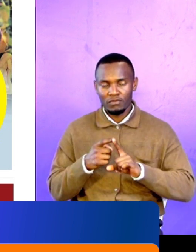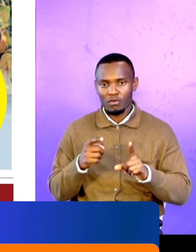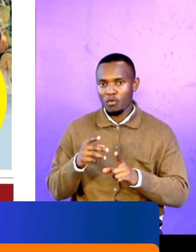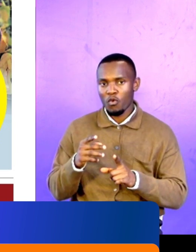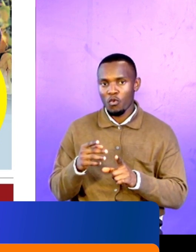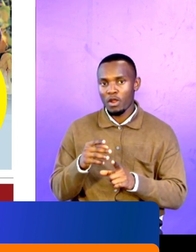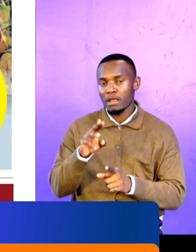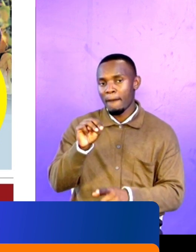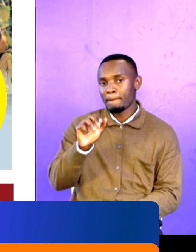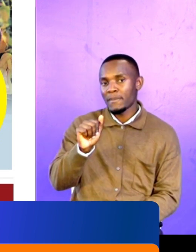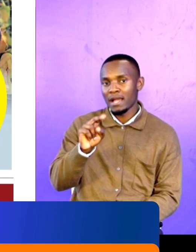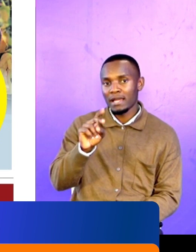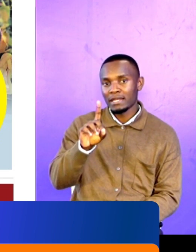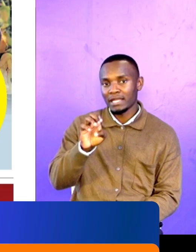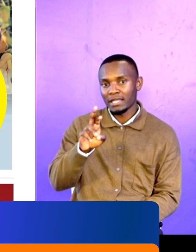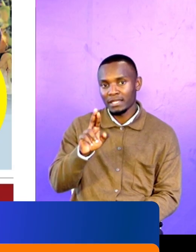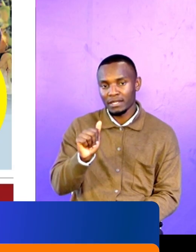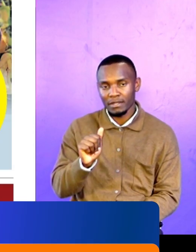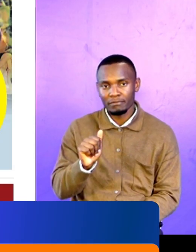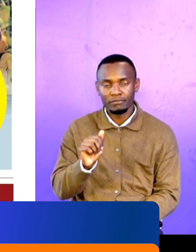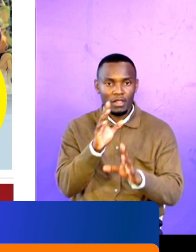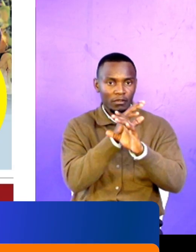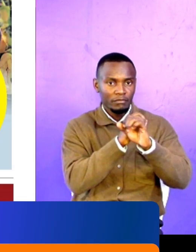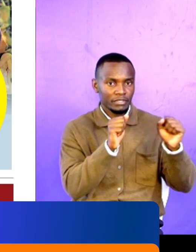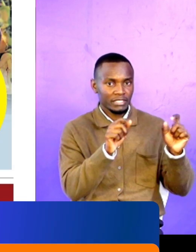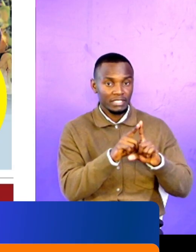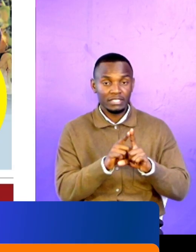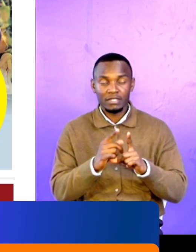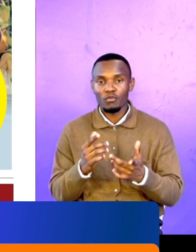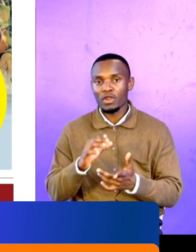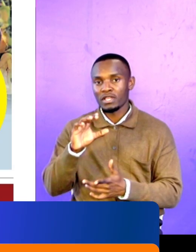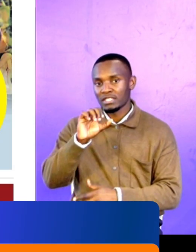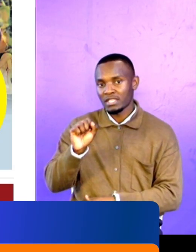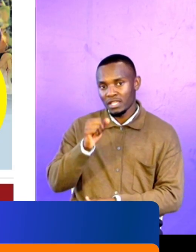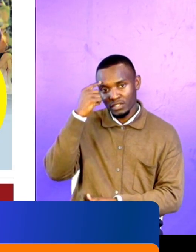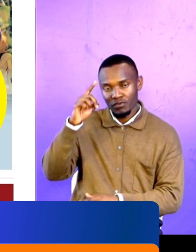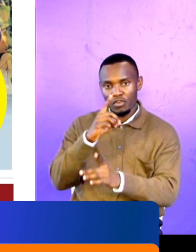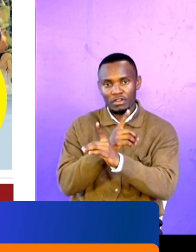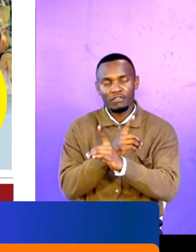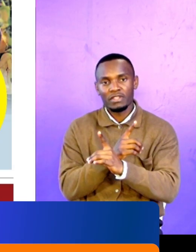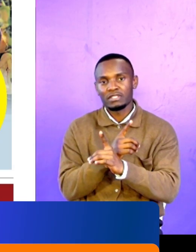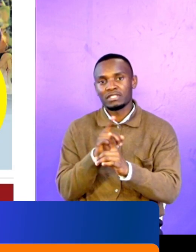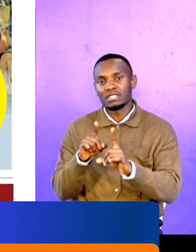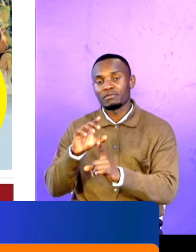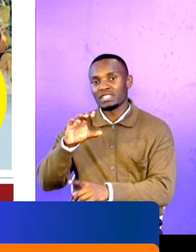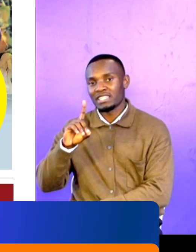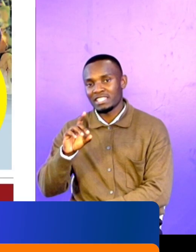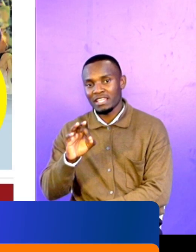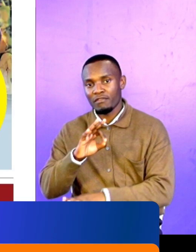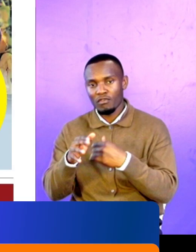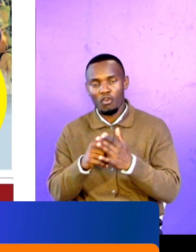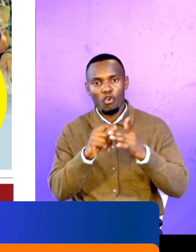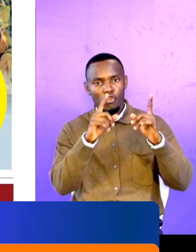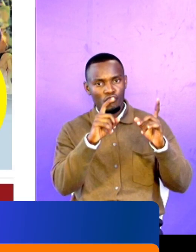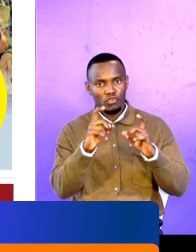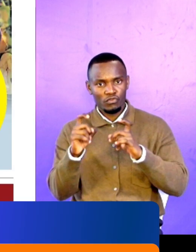the president and the cabinet secretary for defense and the CDF Kairiri are all pictured in the Standard